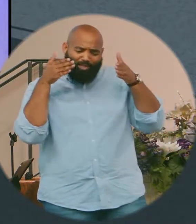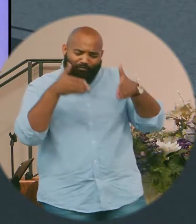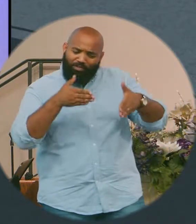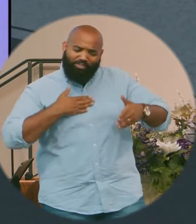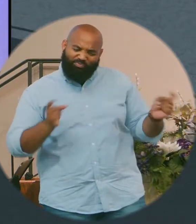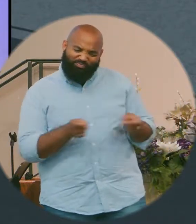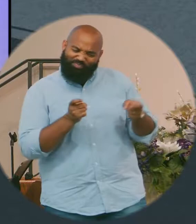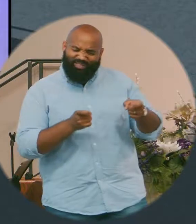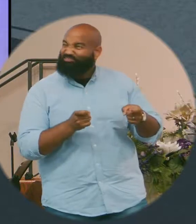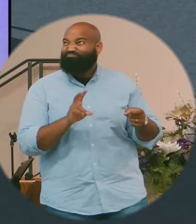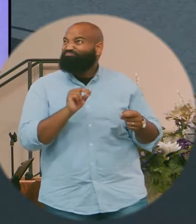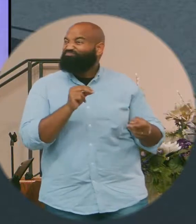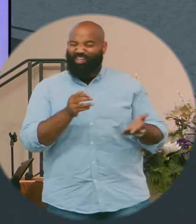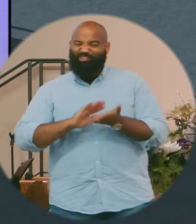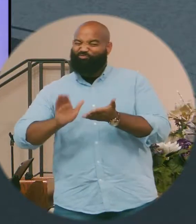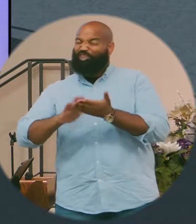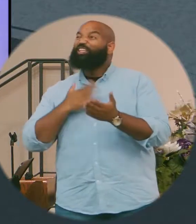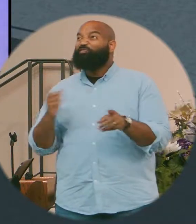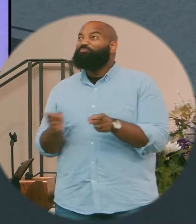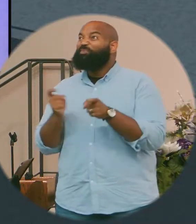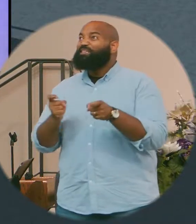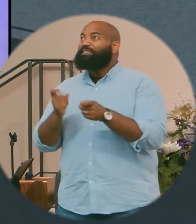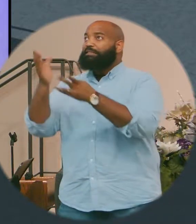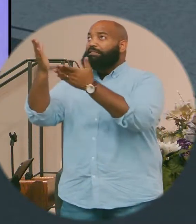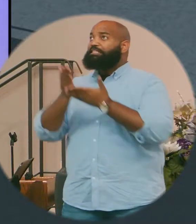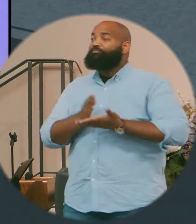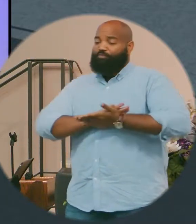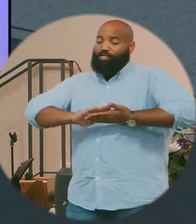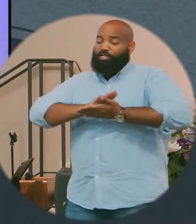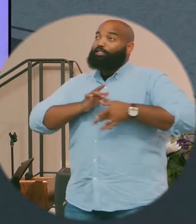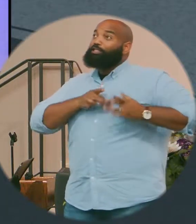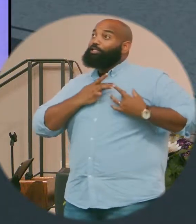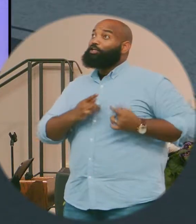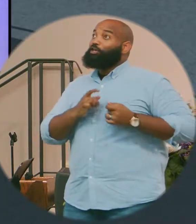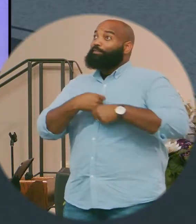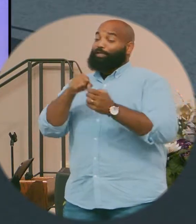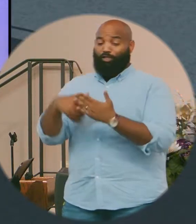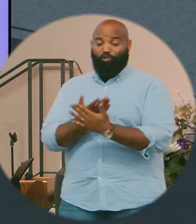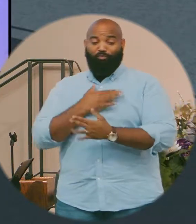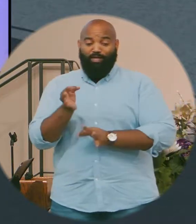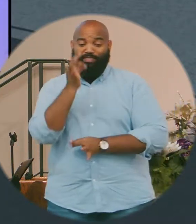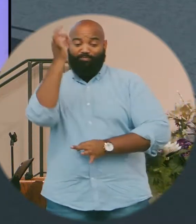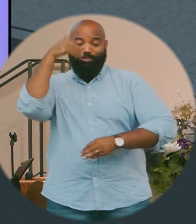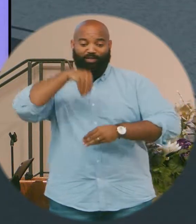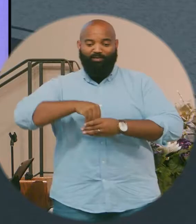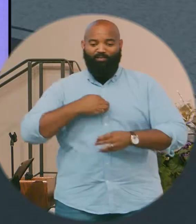iniquities. Create in me a clean heart, O God, and renew a right spirit within me.